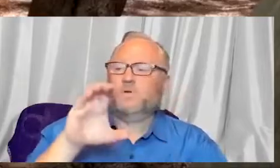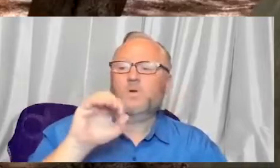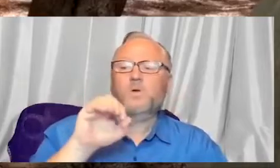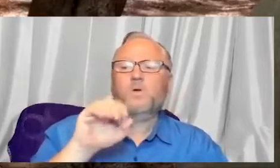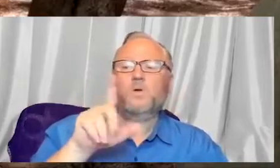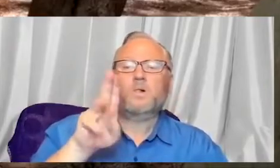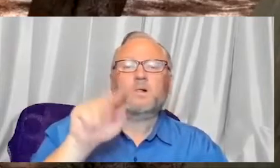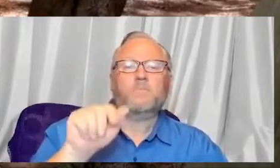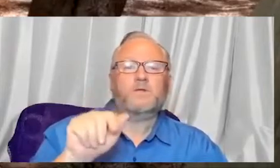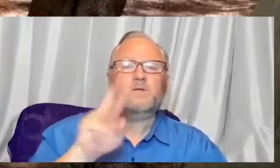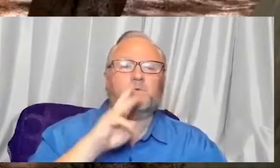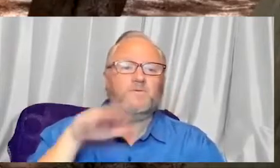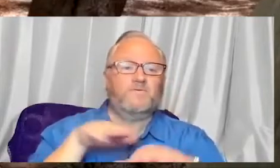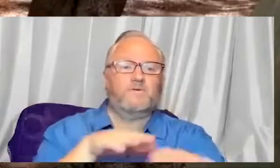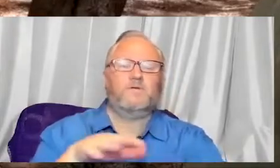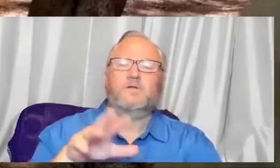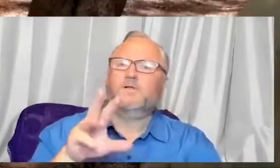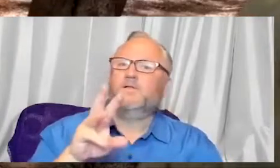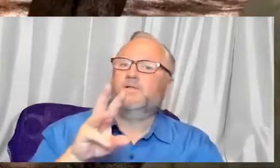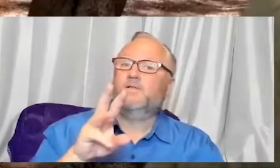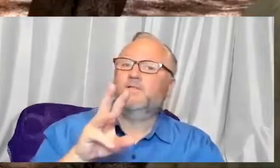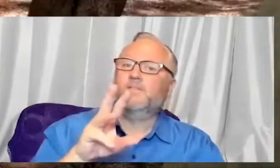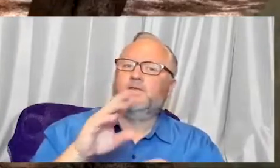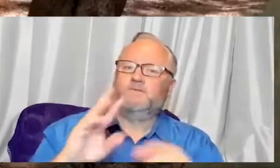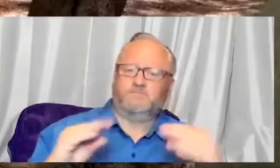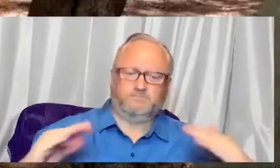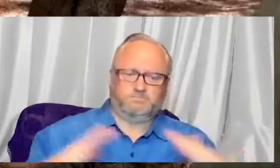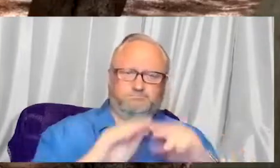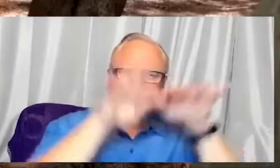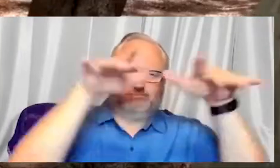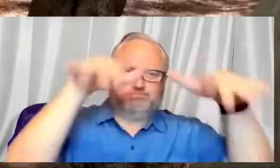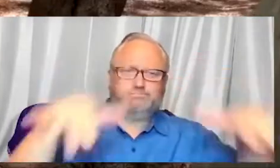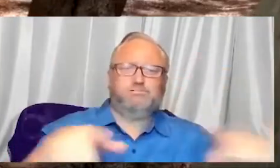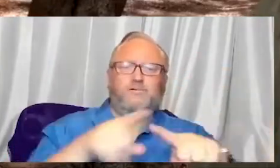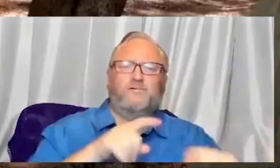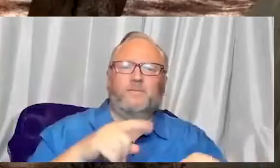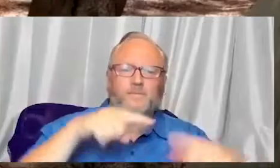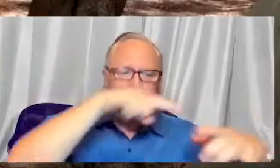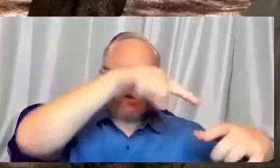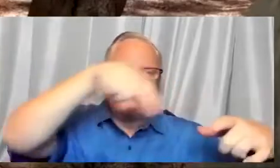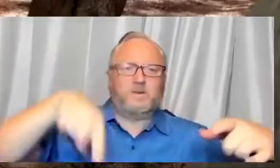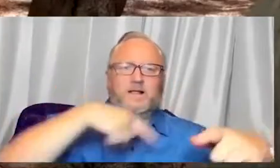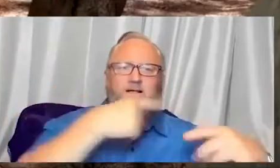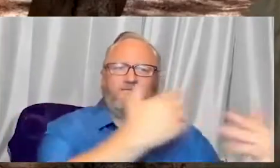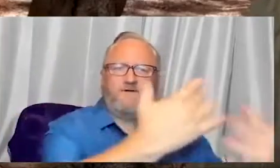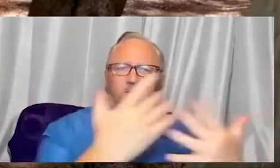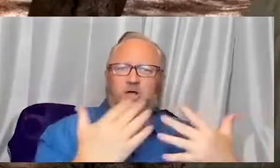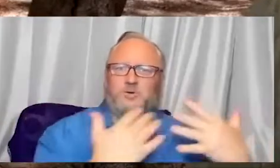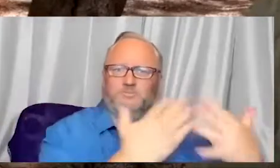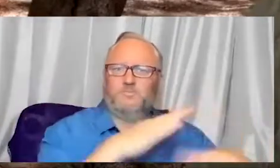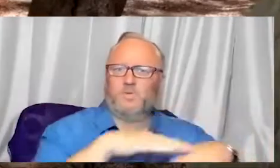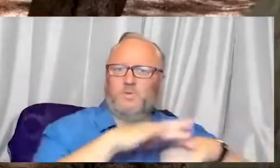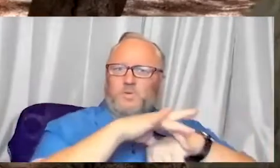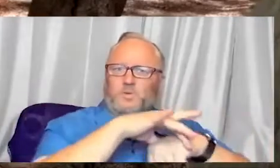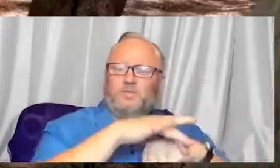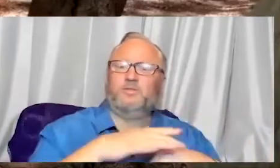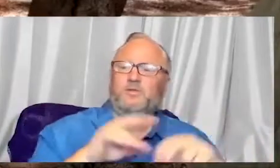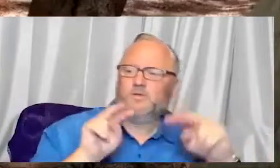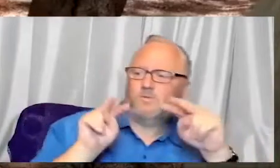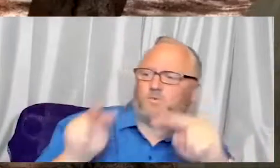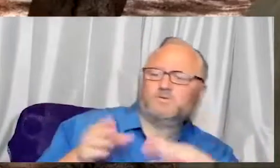of the Ring of Fire look past the gray skies and gentle rain, keeping watch over Portland and